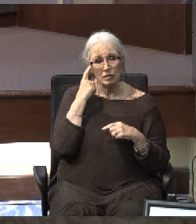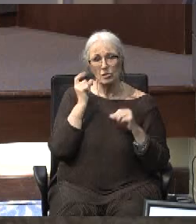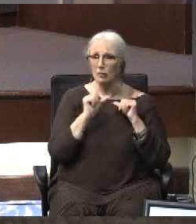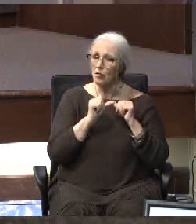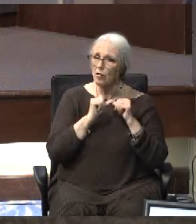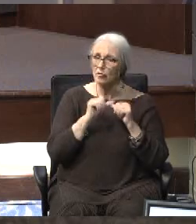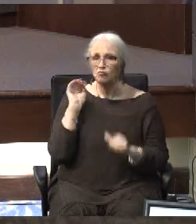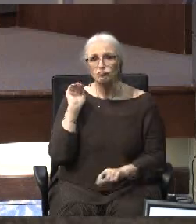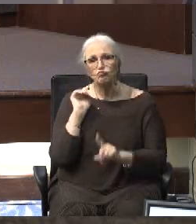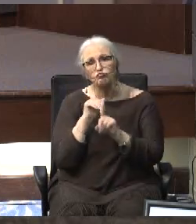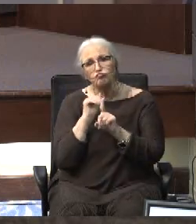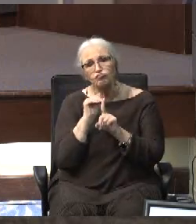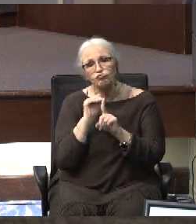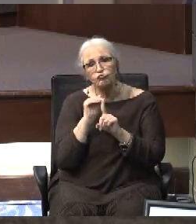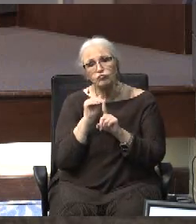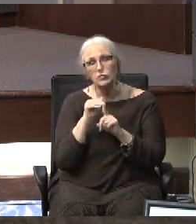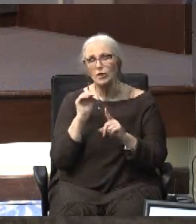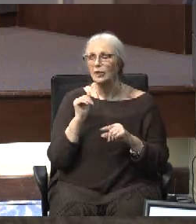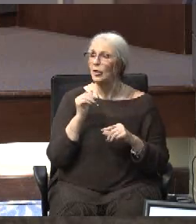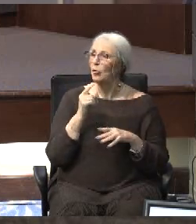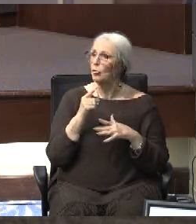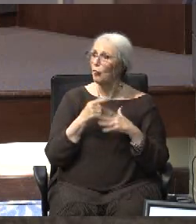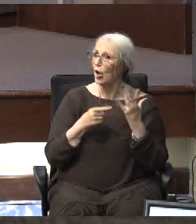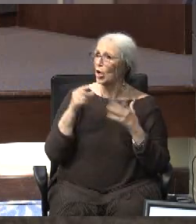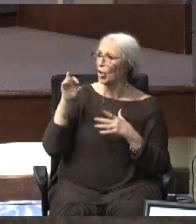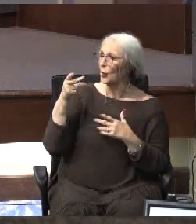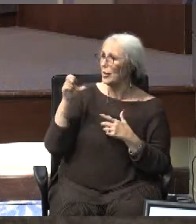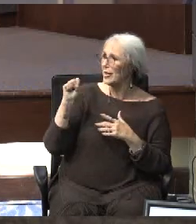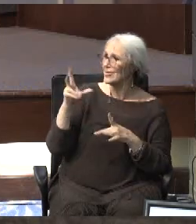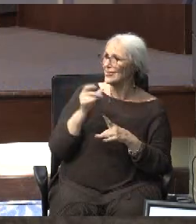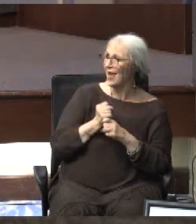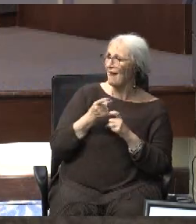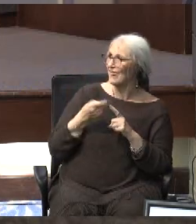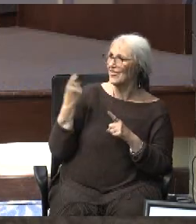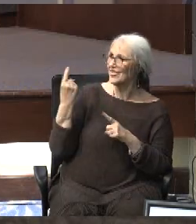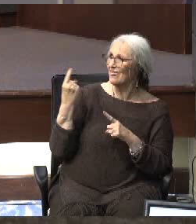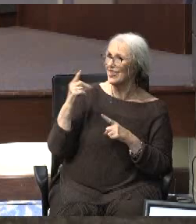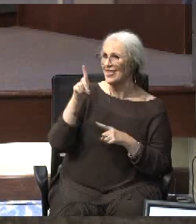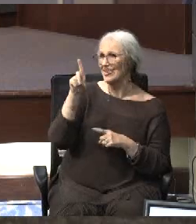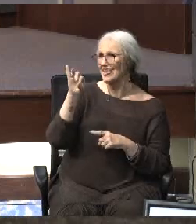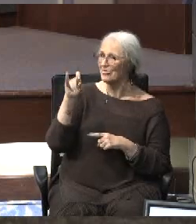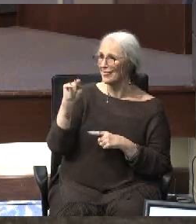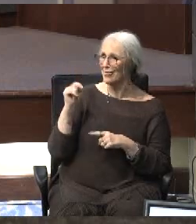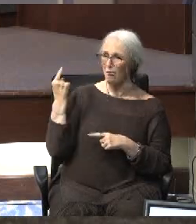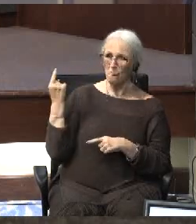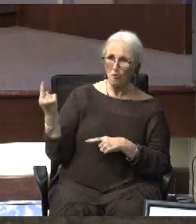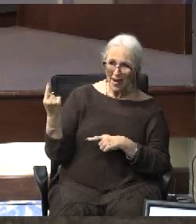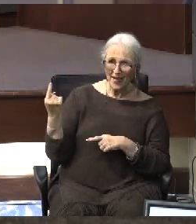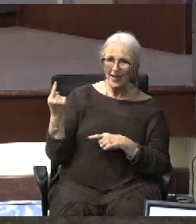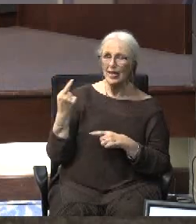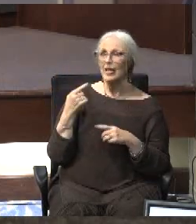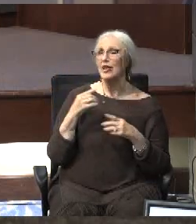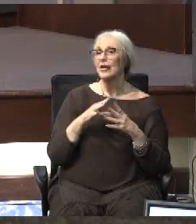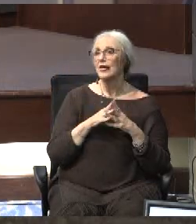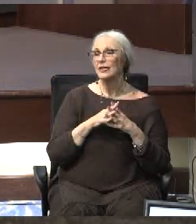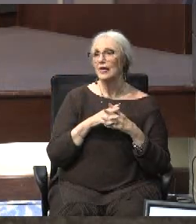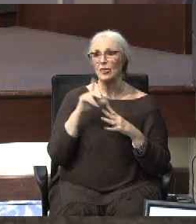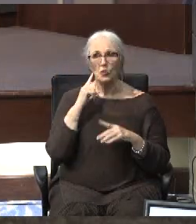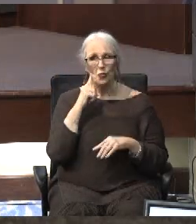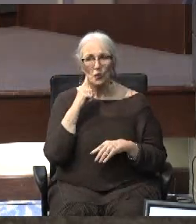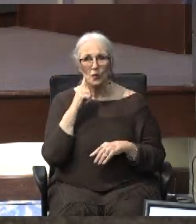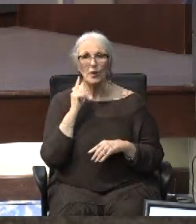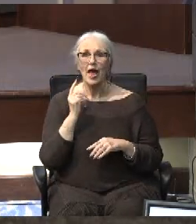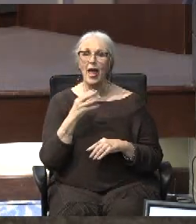constant nagging that Chris may get from somebody in District 1, I don't know, is heard,